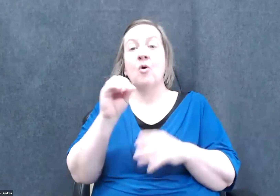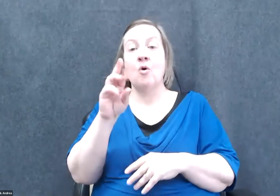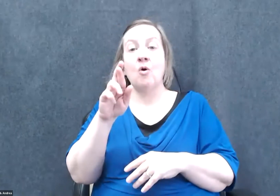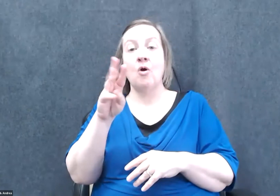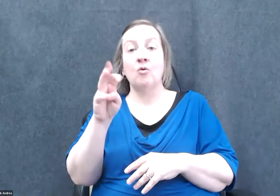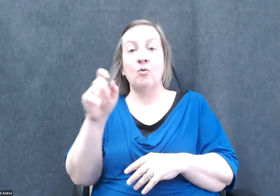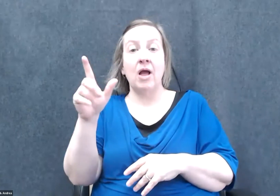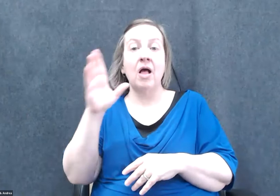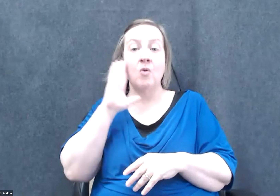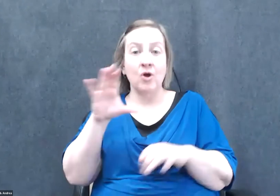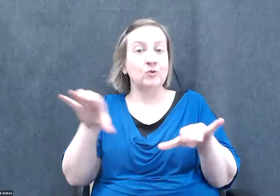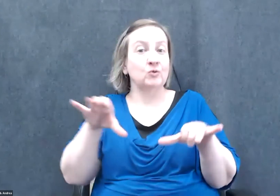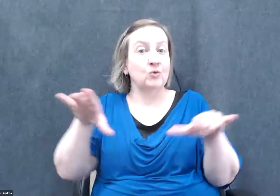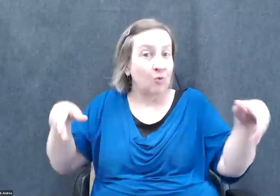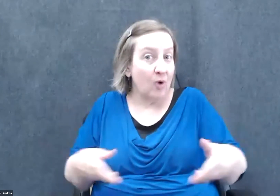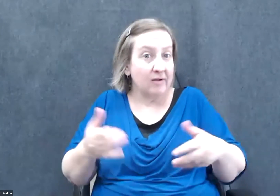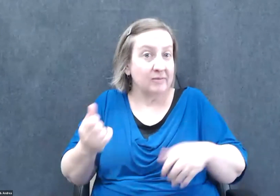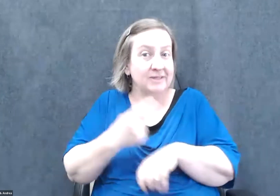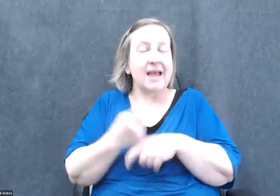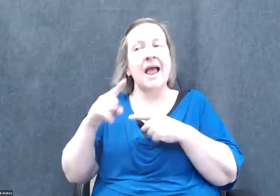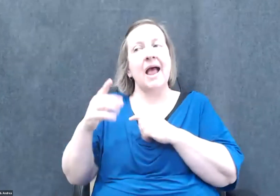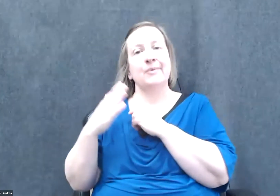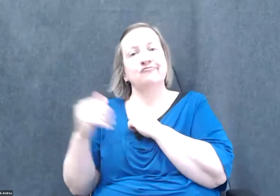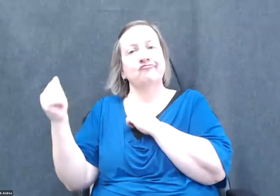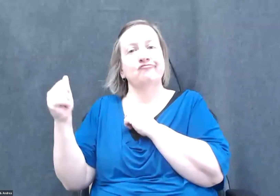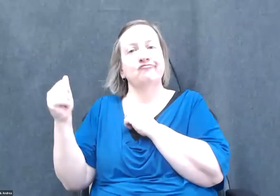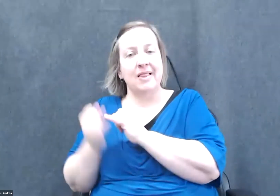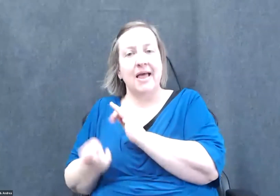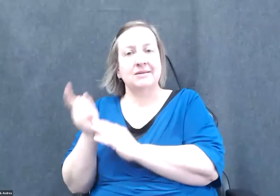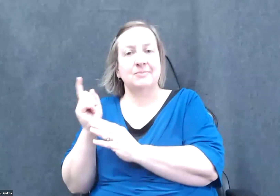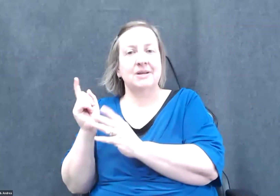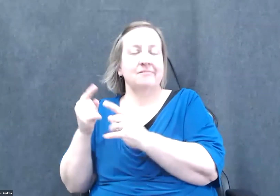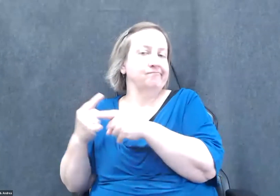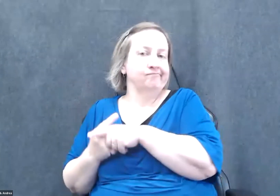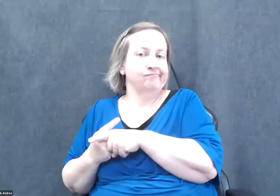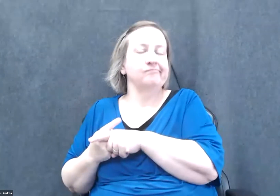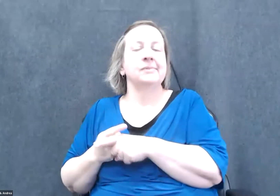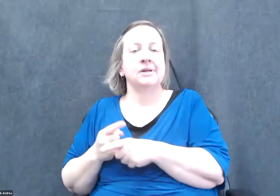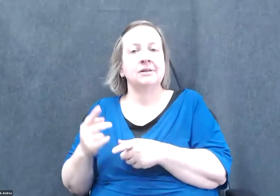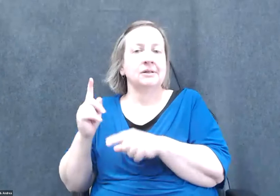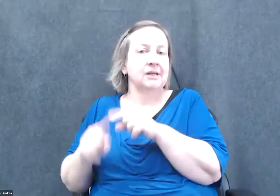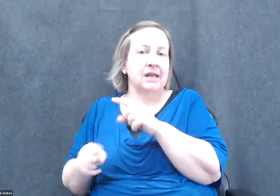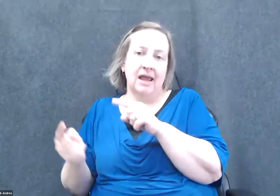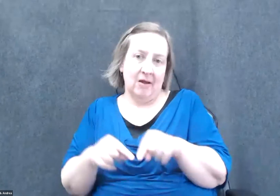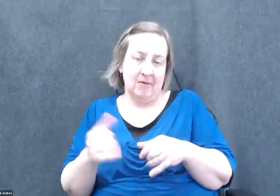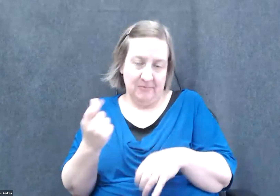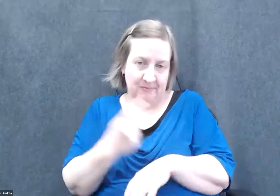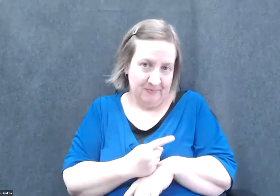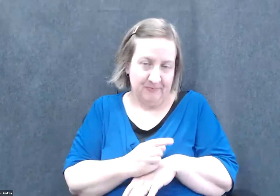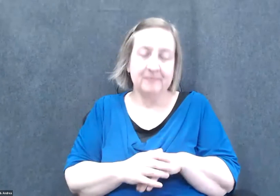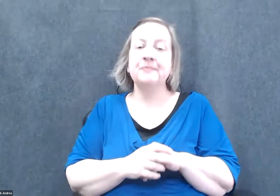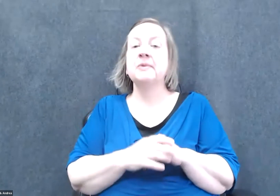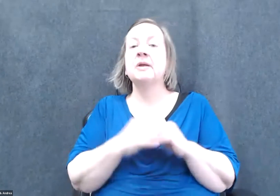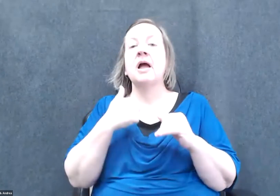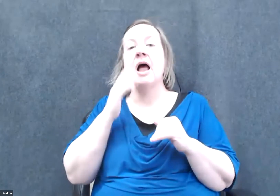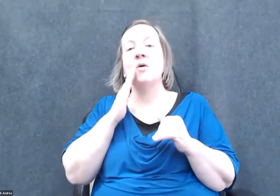offering the welcome today. She's been called away at a last minute conflict, so is unable to join today. So I will